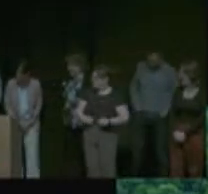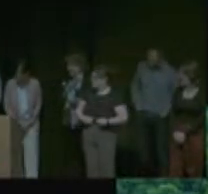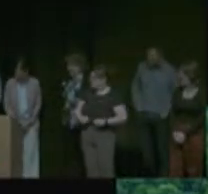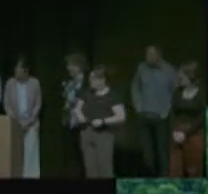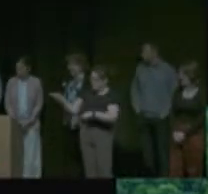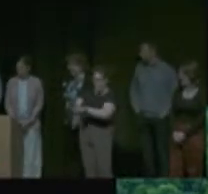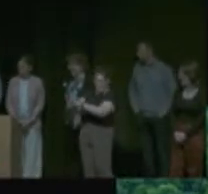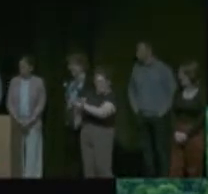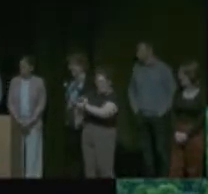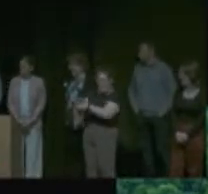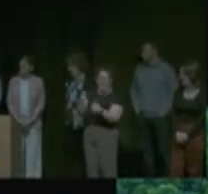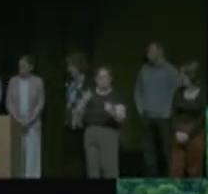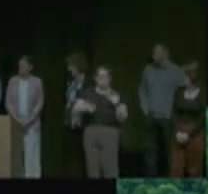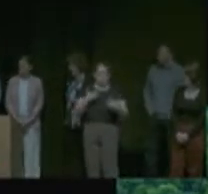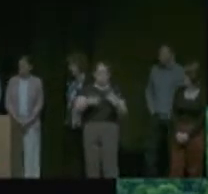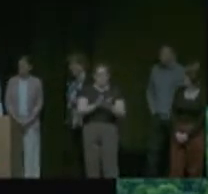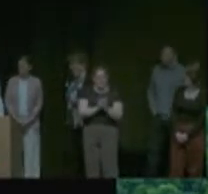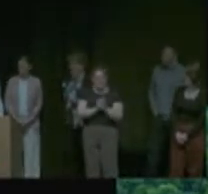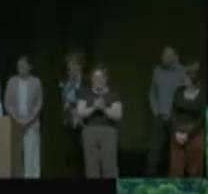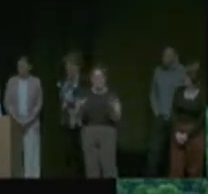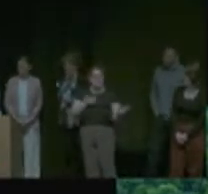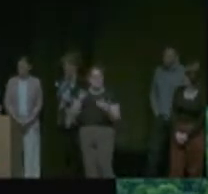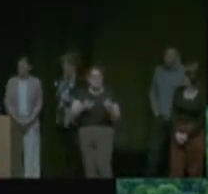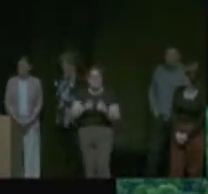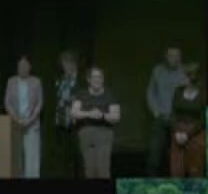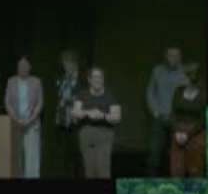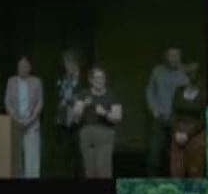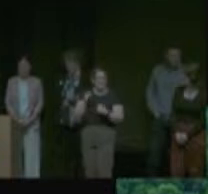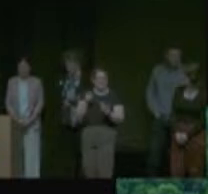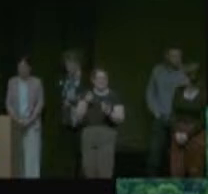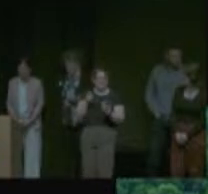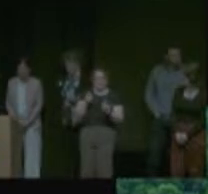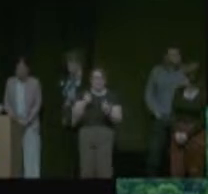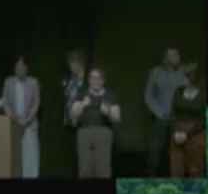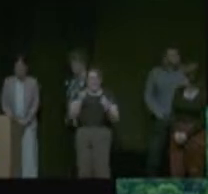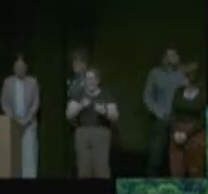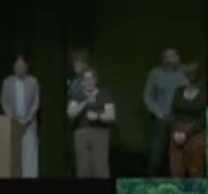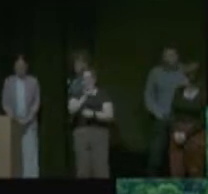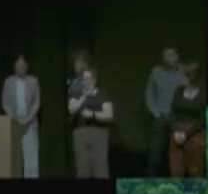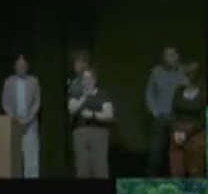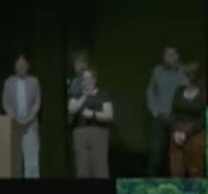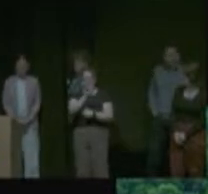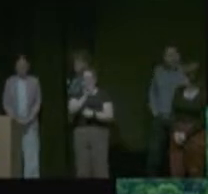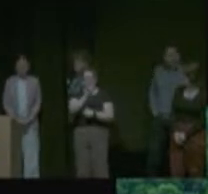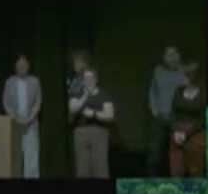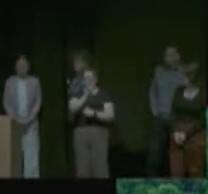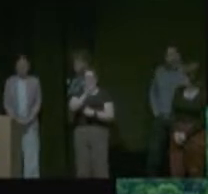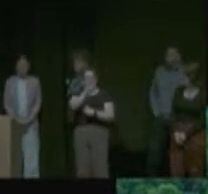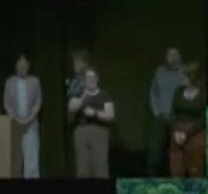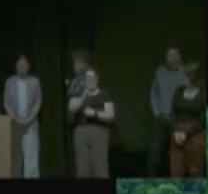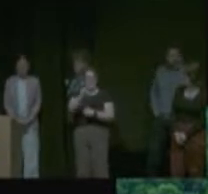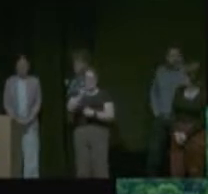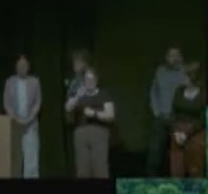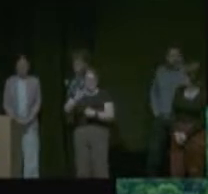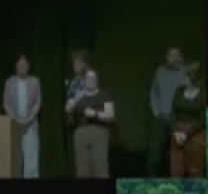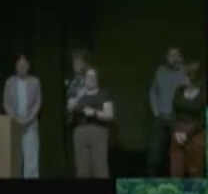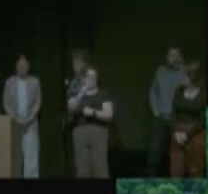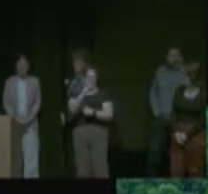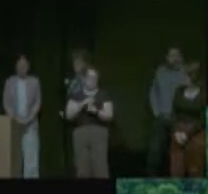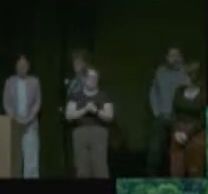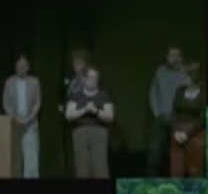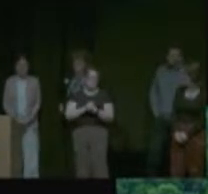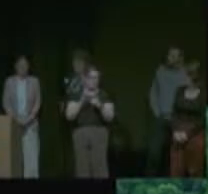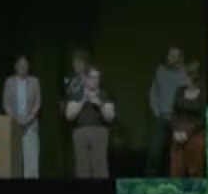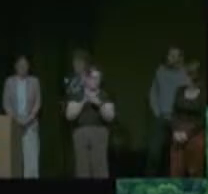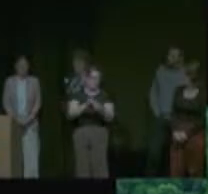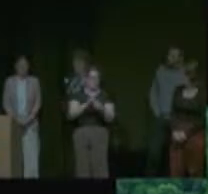I know. I'm just excited. I'm excited because this is what we work on. I'm Lindsay Smith. I'm the Chief of Marketing and Communications for Summit Metro Parks. And